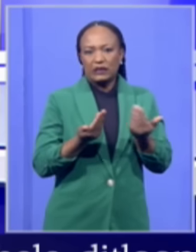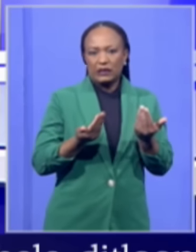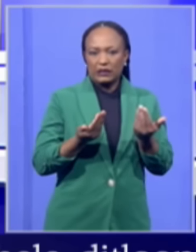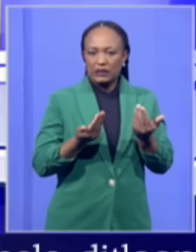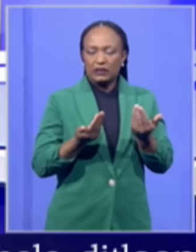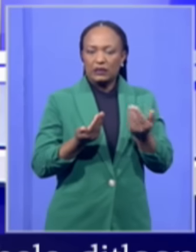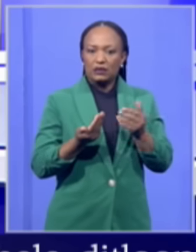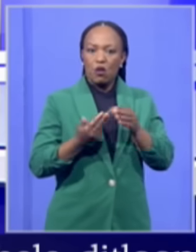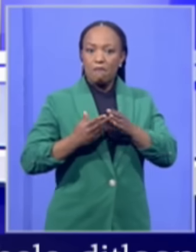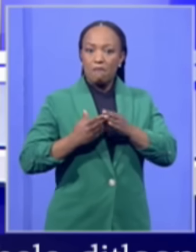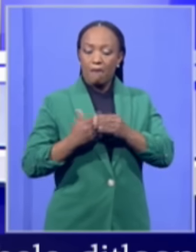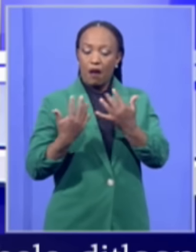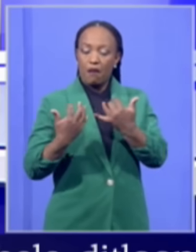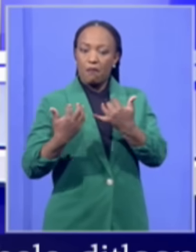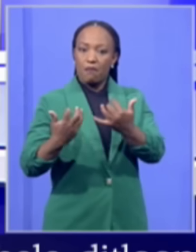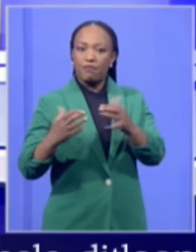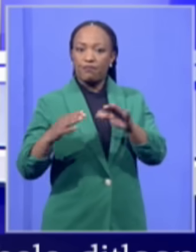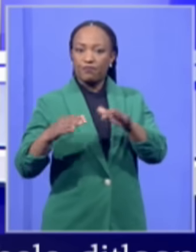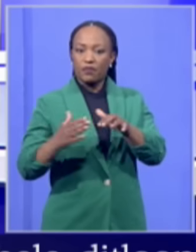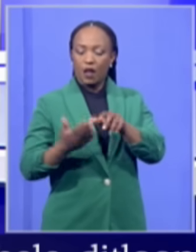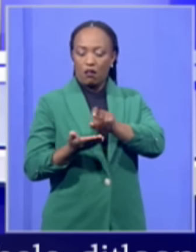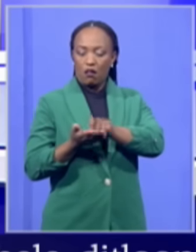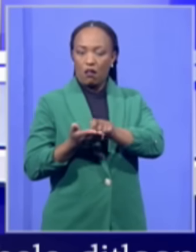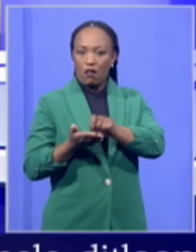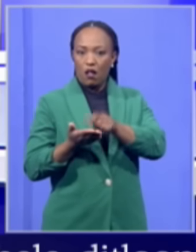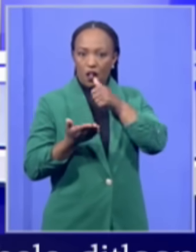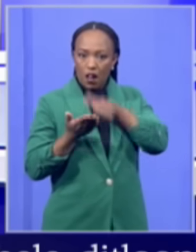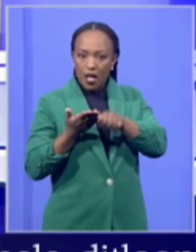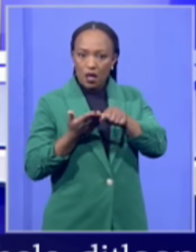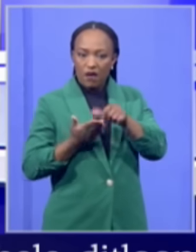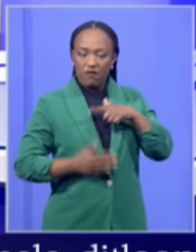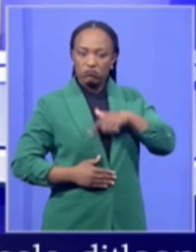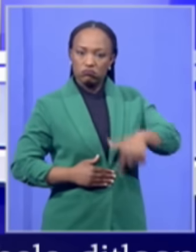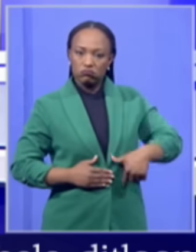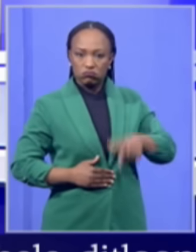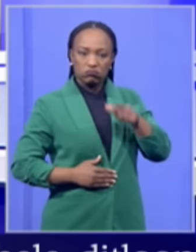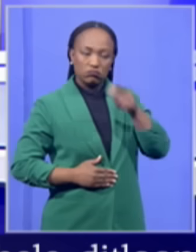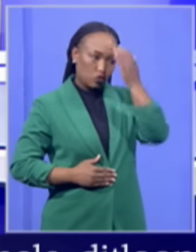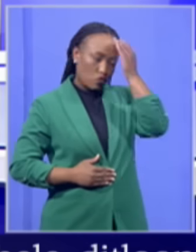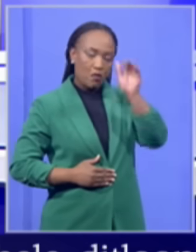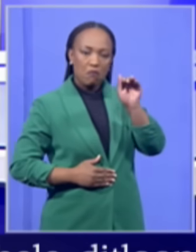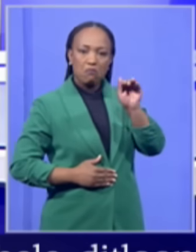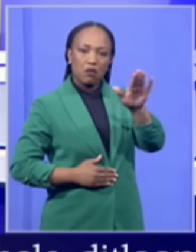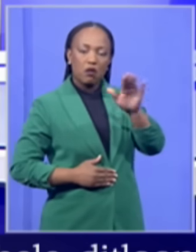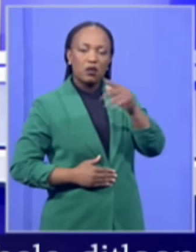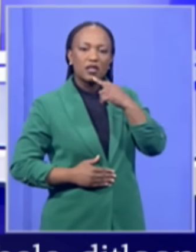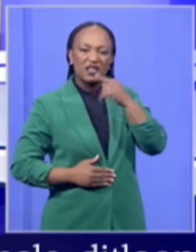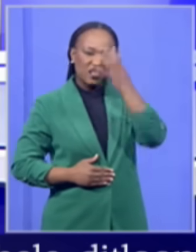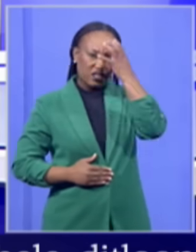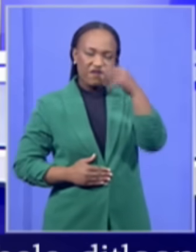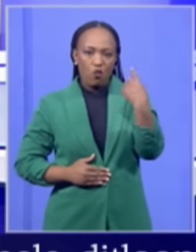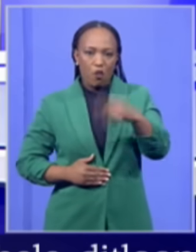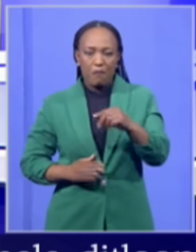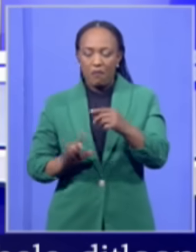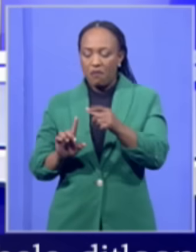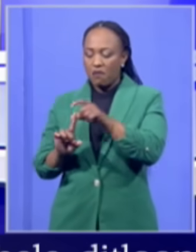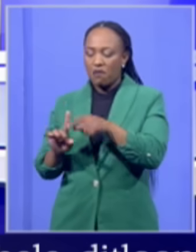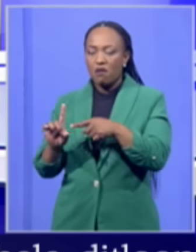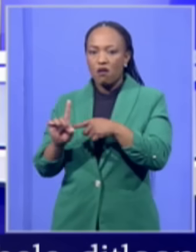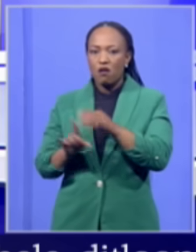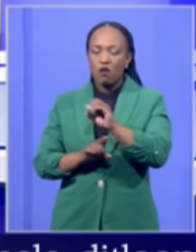Parlamente a ngwalle mopresidente wa mokgatlo Jacob Zuma go ipiletša gore sefepi segolo sa mokgatlo woo Colleen Makhubela a tlošwe maemong